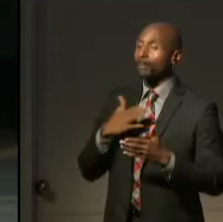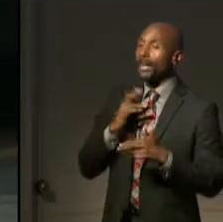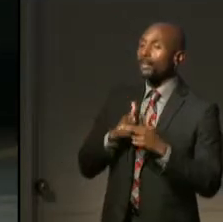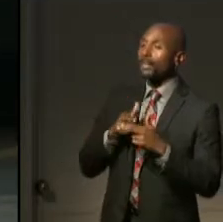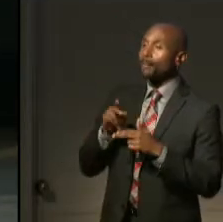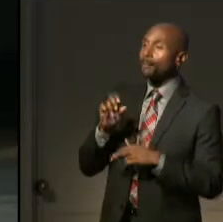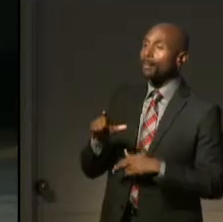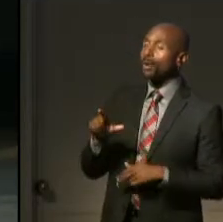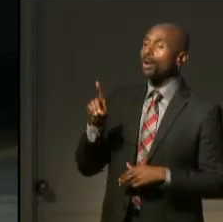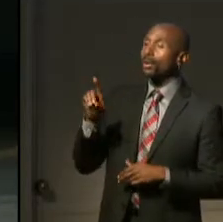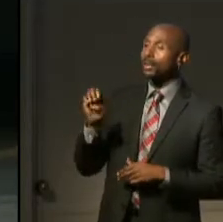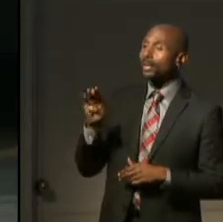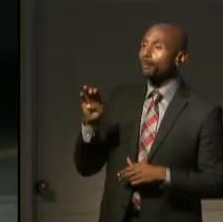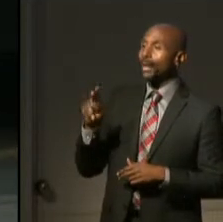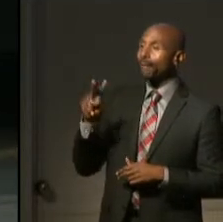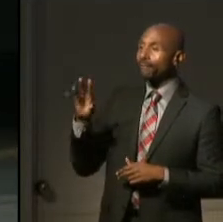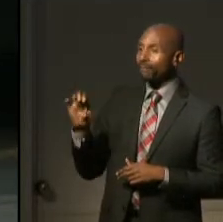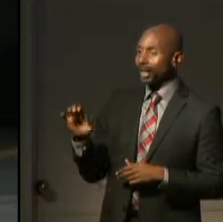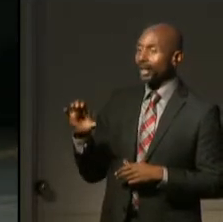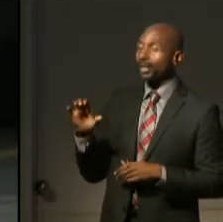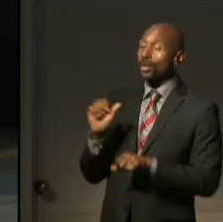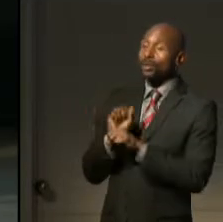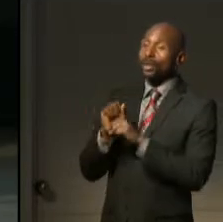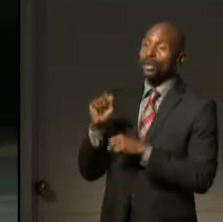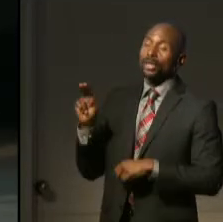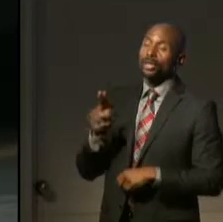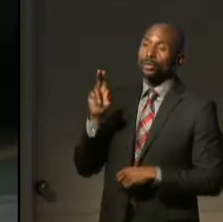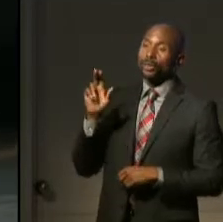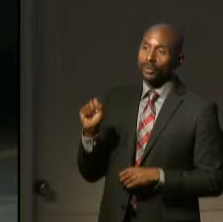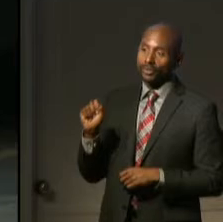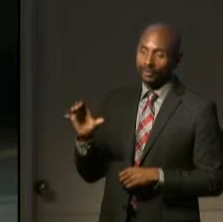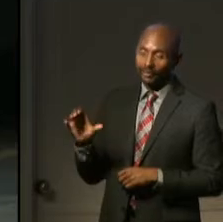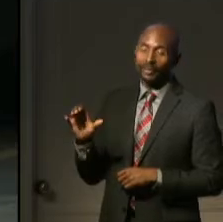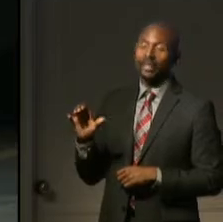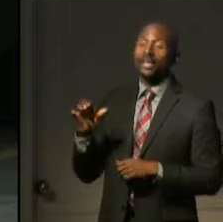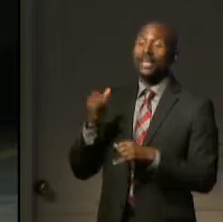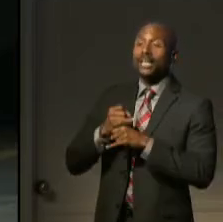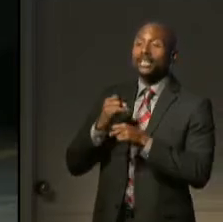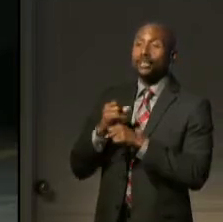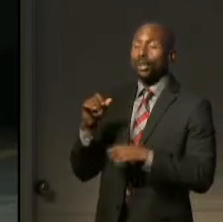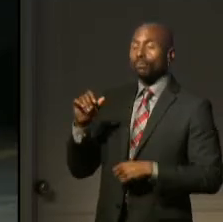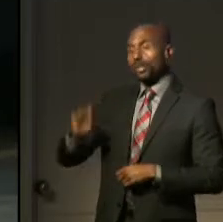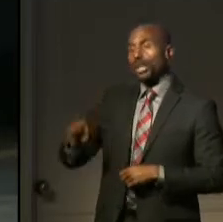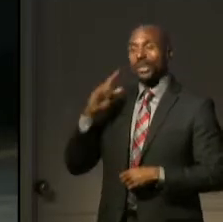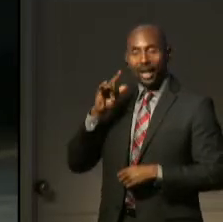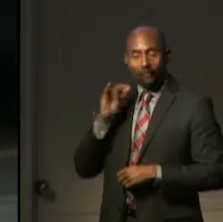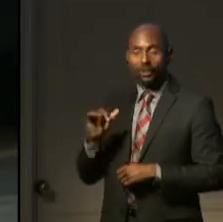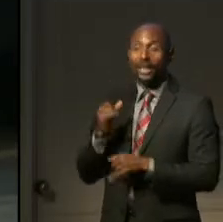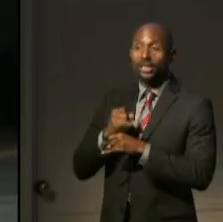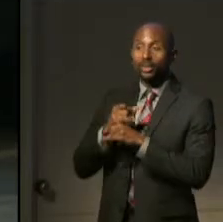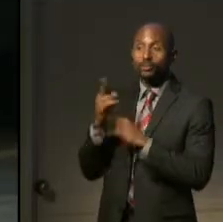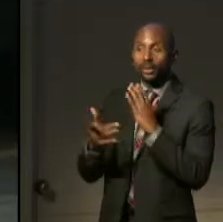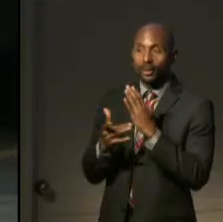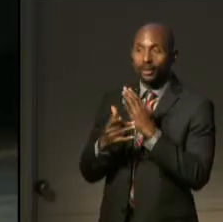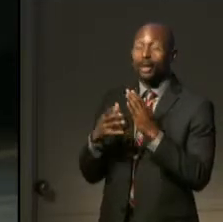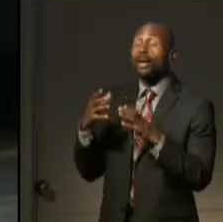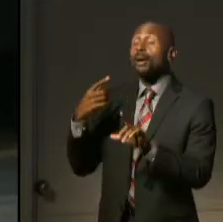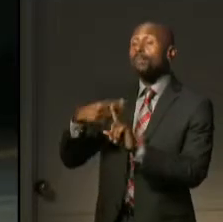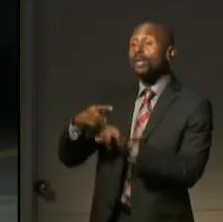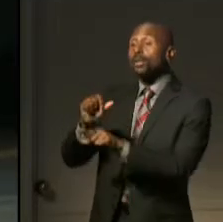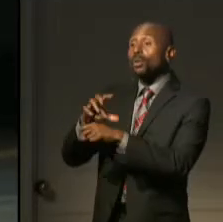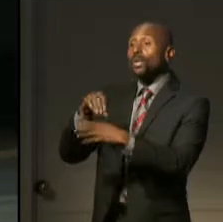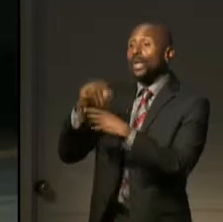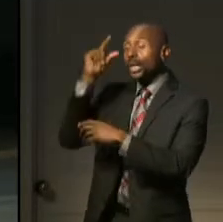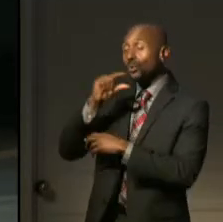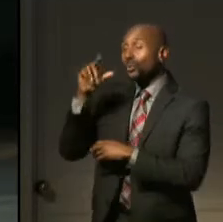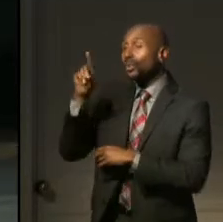is Paul Debevec. I work at the University of Southern California's Institute for Creative Technologies and also within Google Daydream, which does the augmented